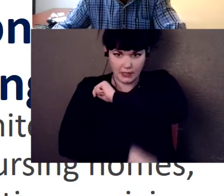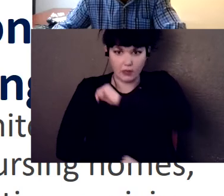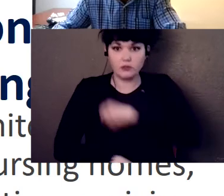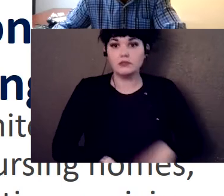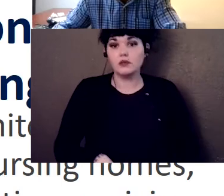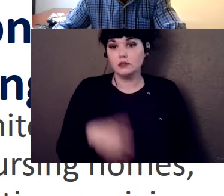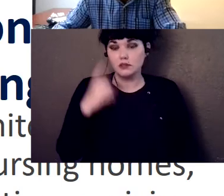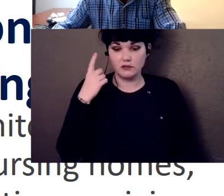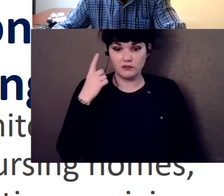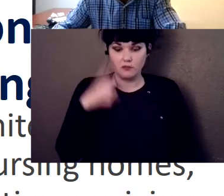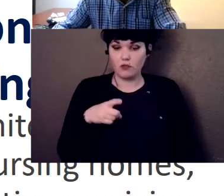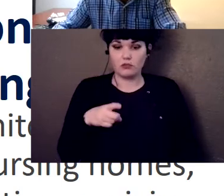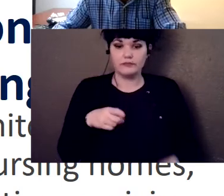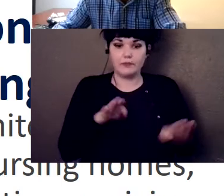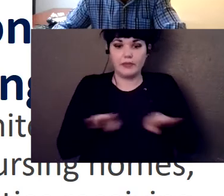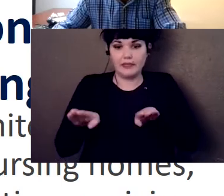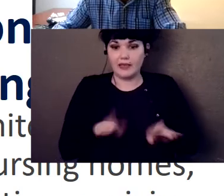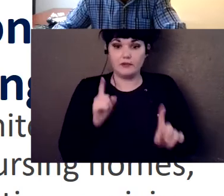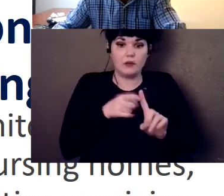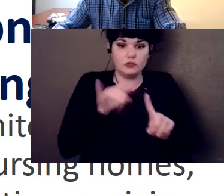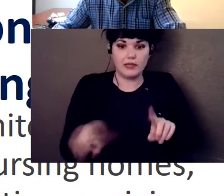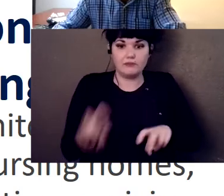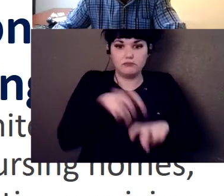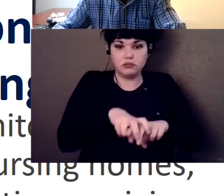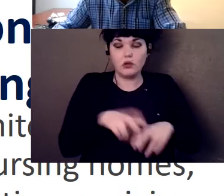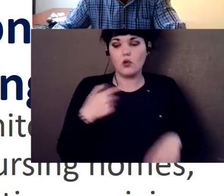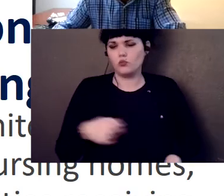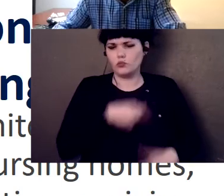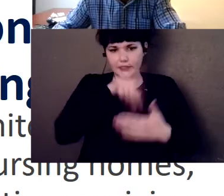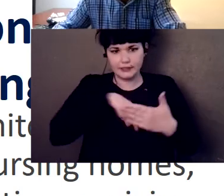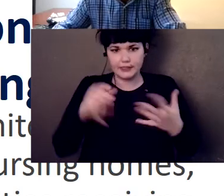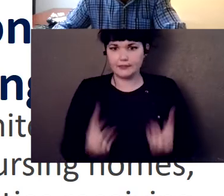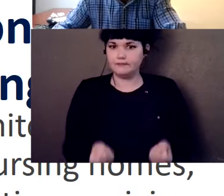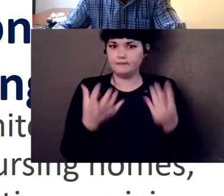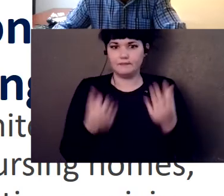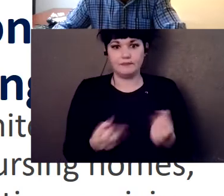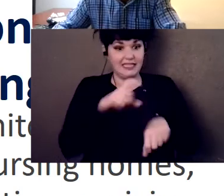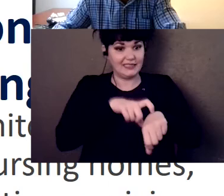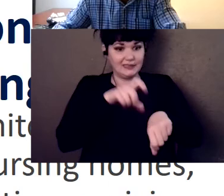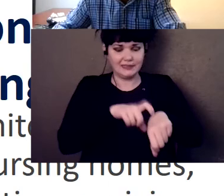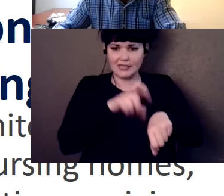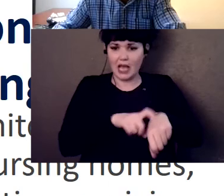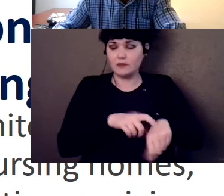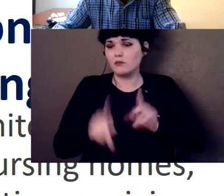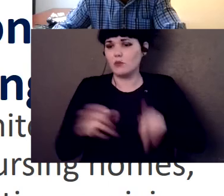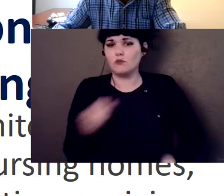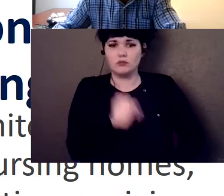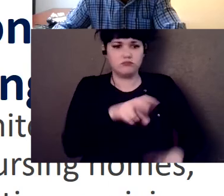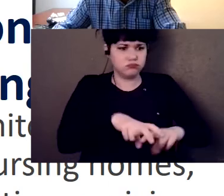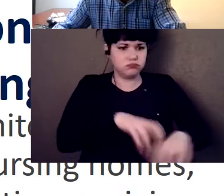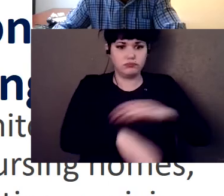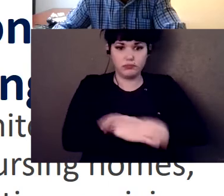use. DRNY's in-depth investigations of several restraint episodes show how lack of treatment leads to restraint chair